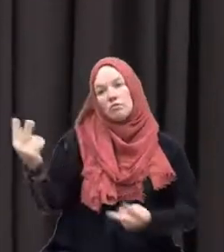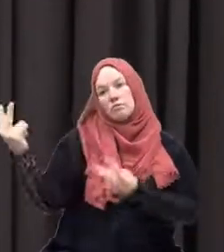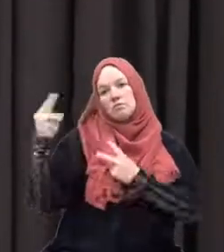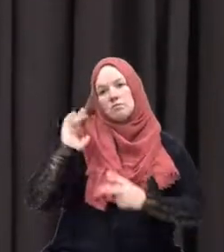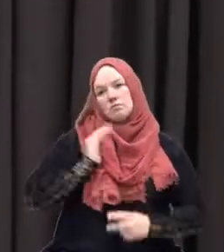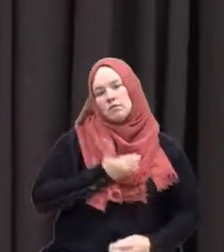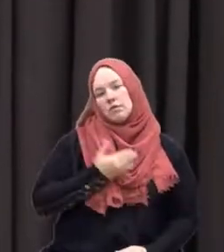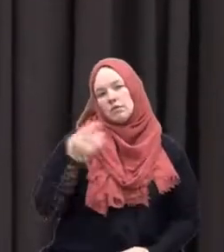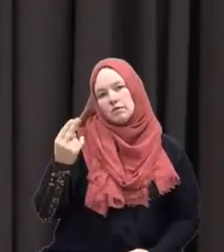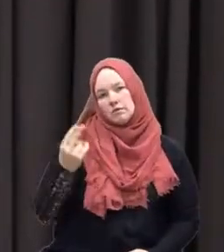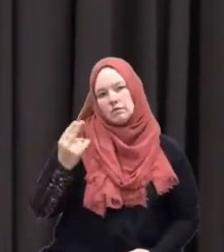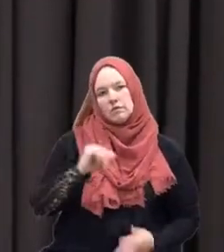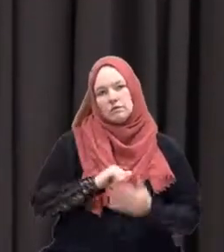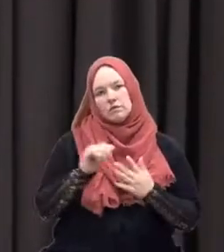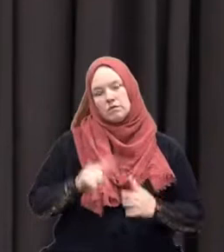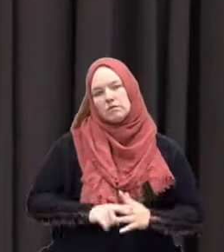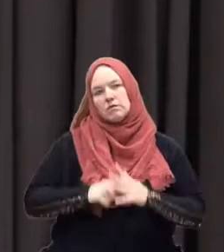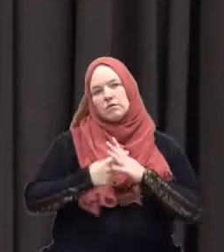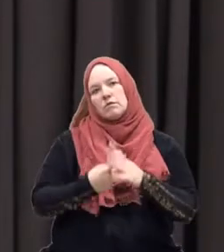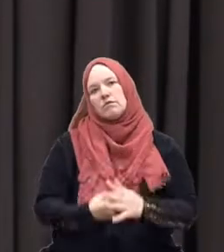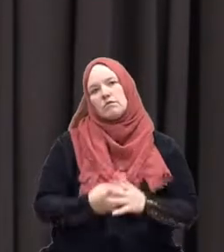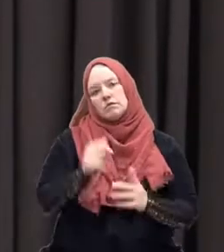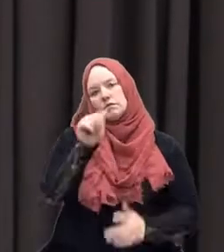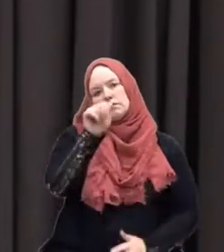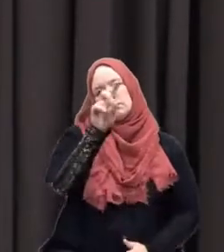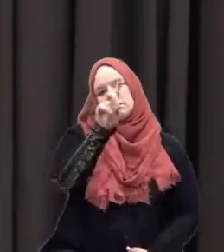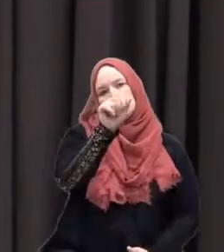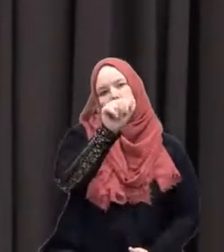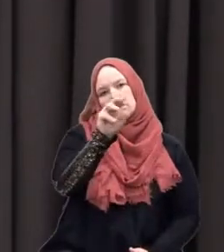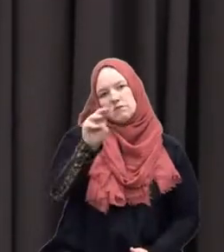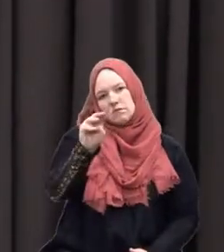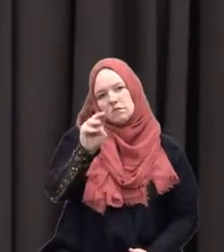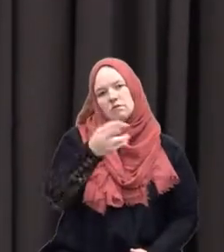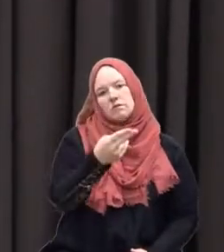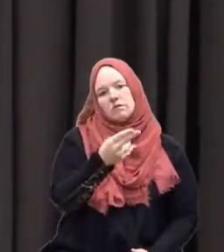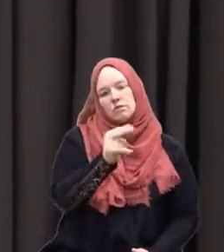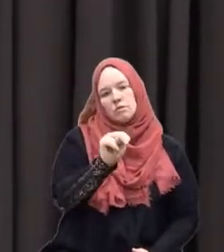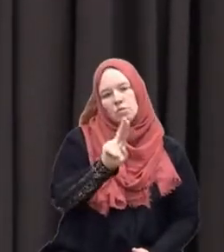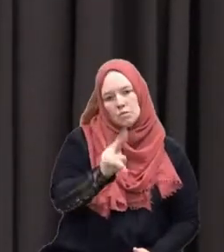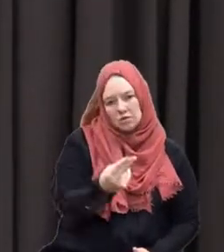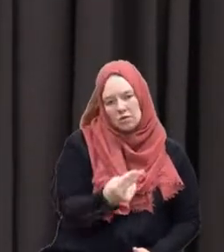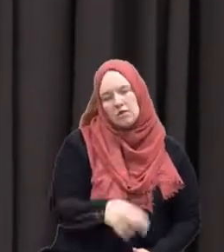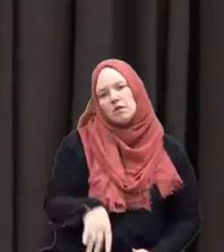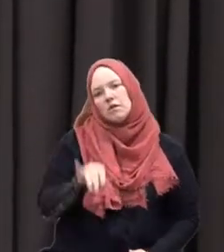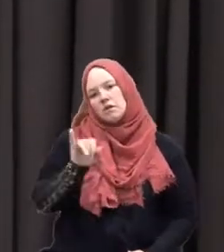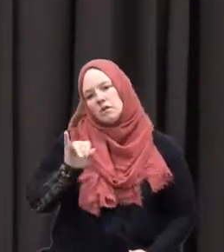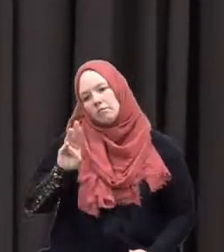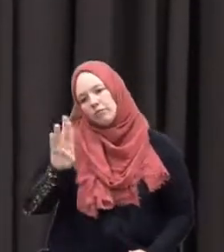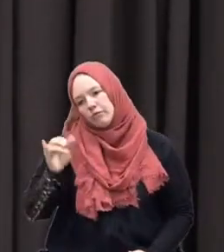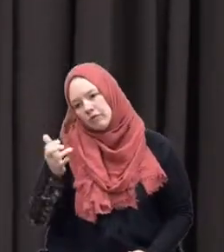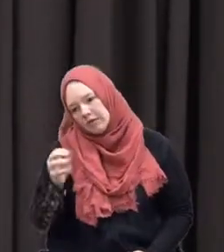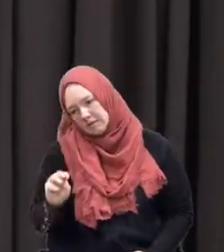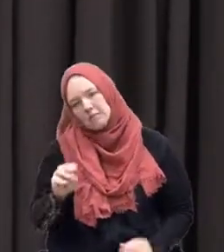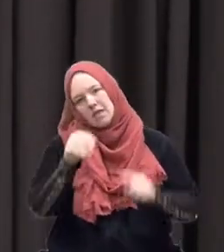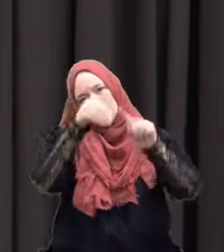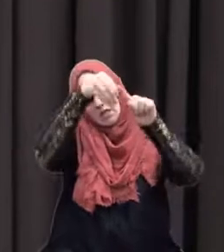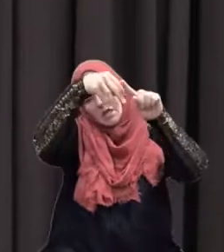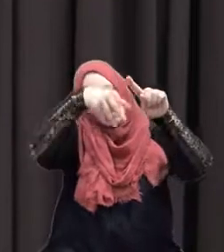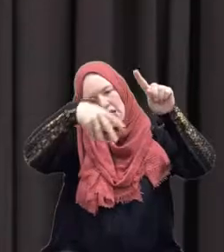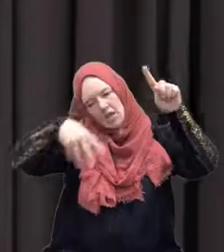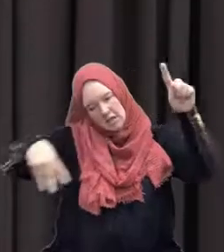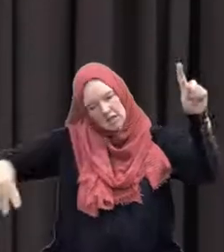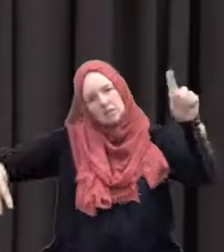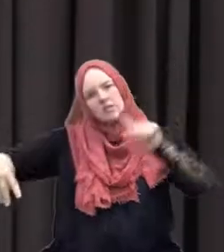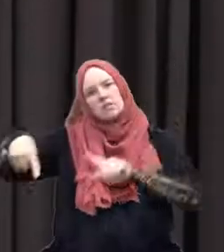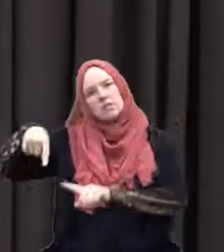If you look back to our history, which starts with Adam and then Noah and then Prophet Ibrahim, so on